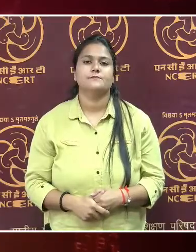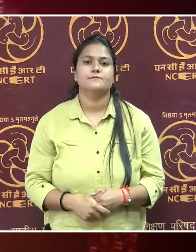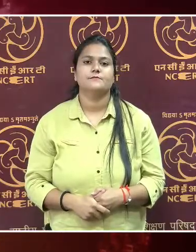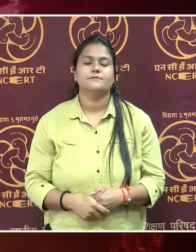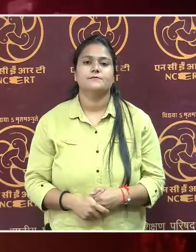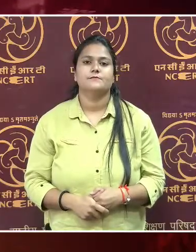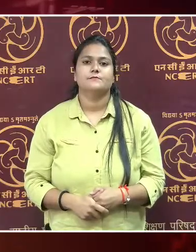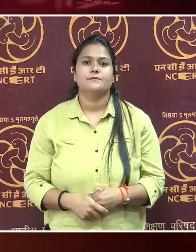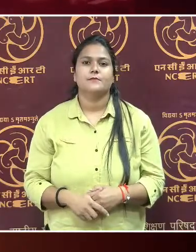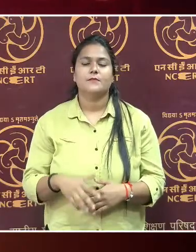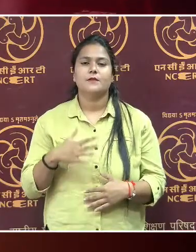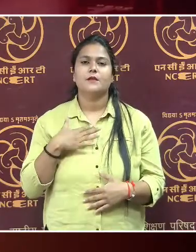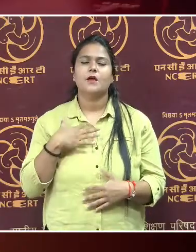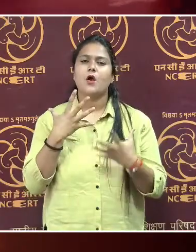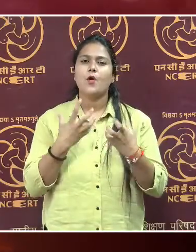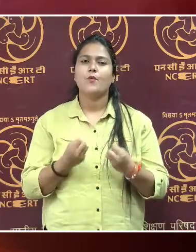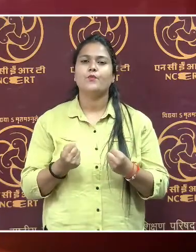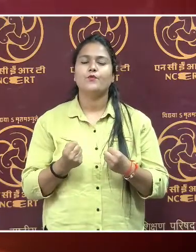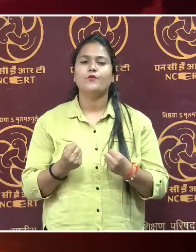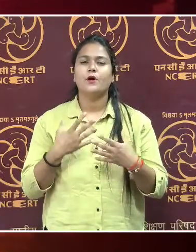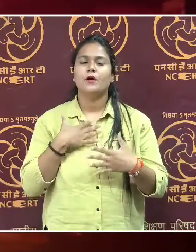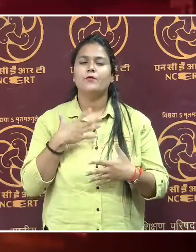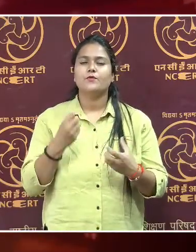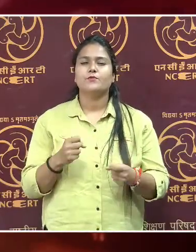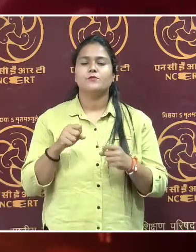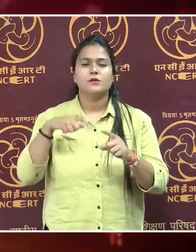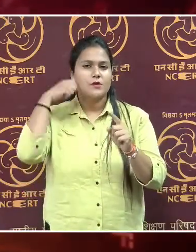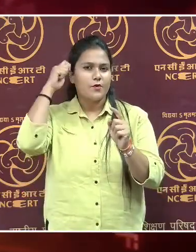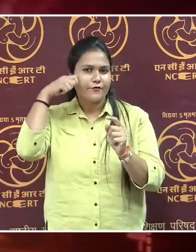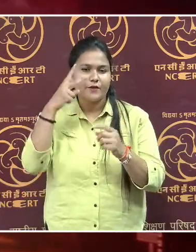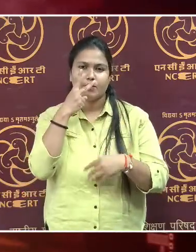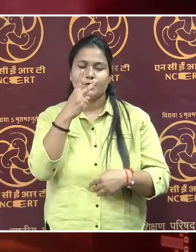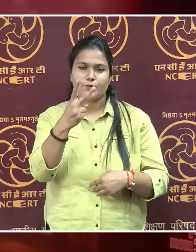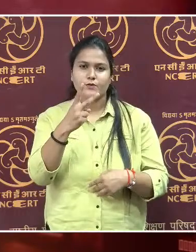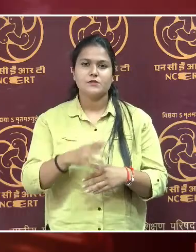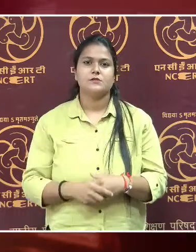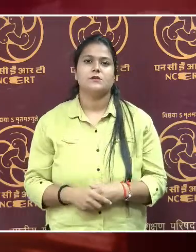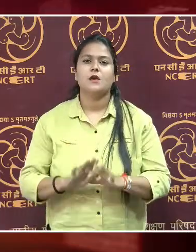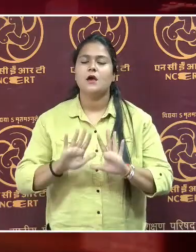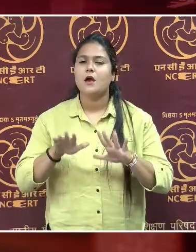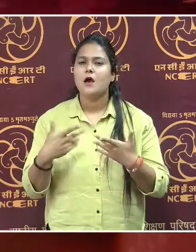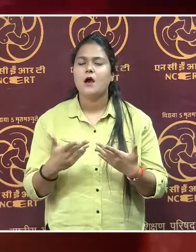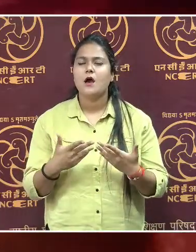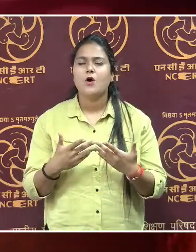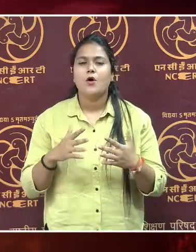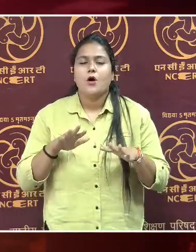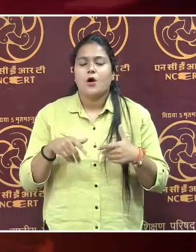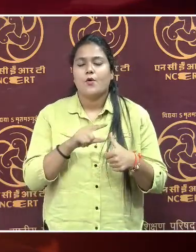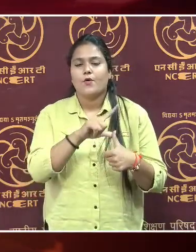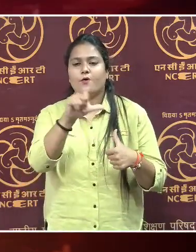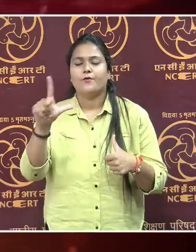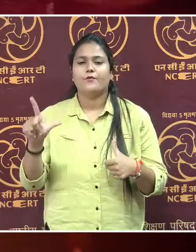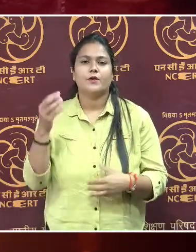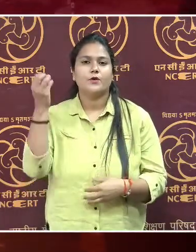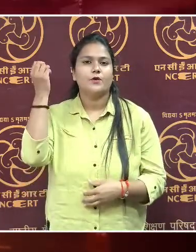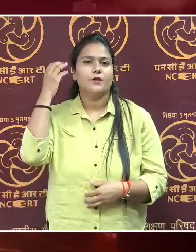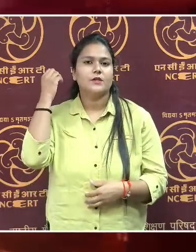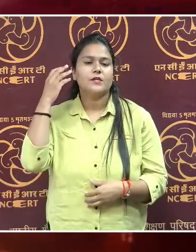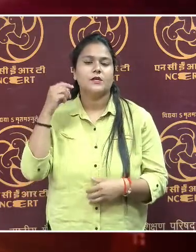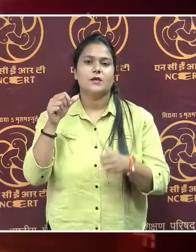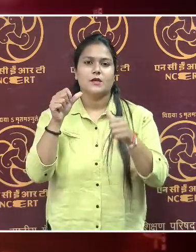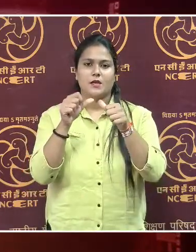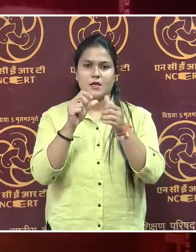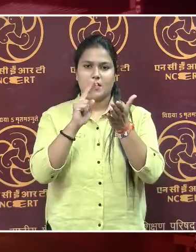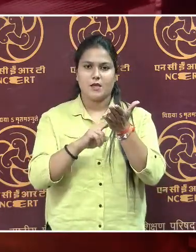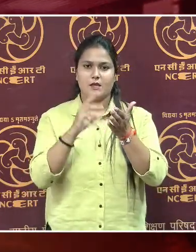I would like to take you to a video to Okay. show how actually we are all able to hear the sound. I just showed the anatomy, but Right.